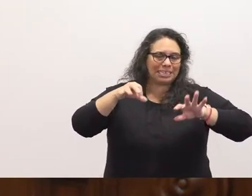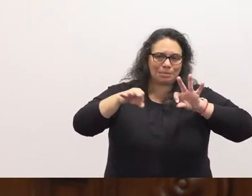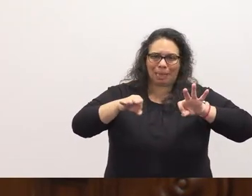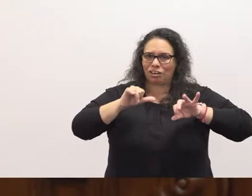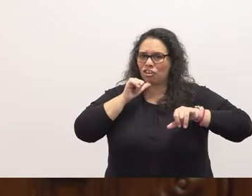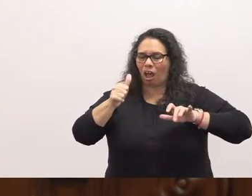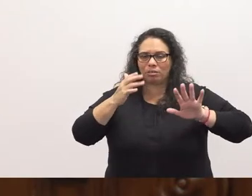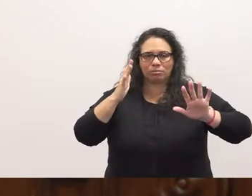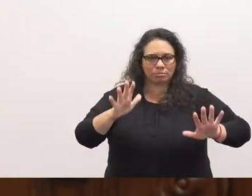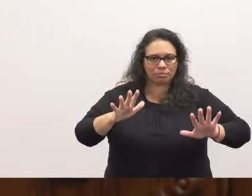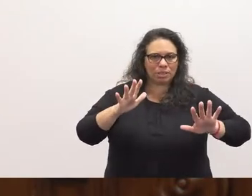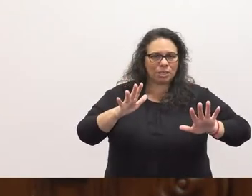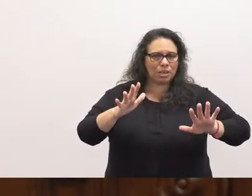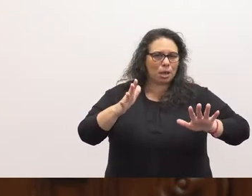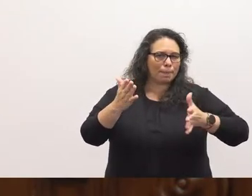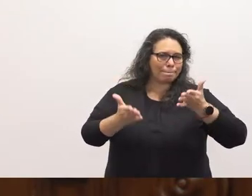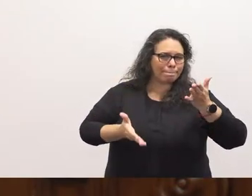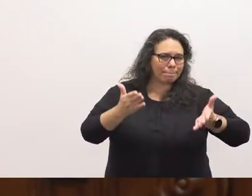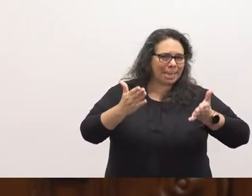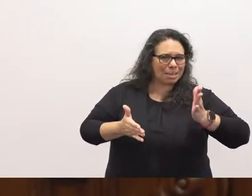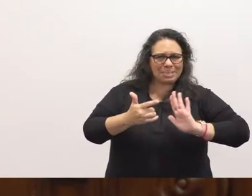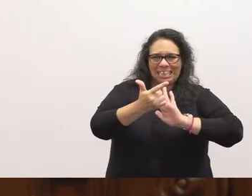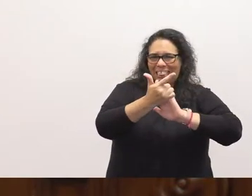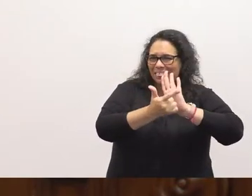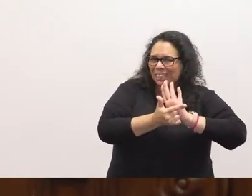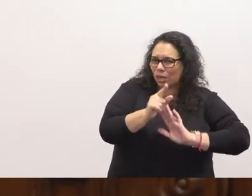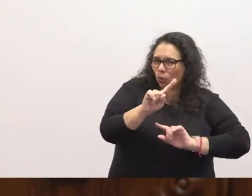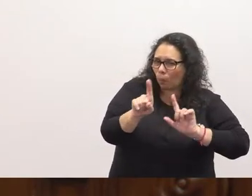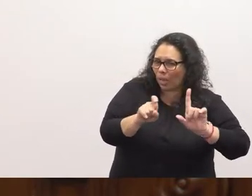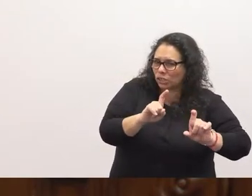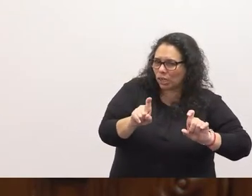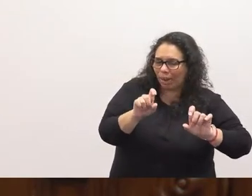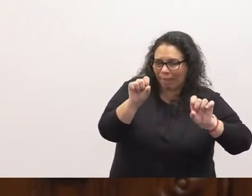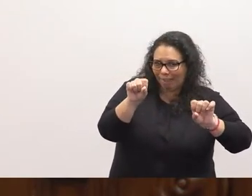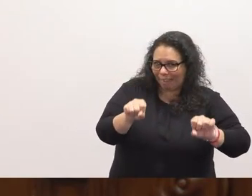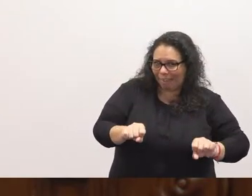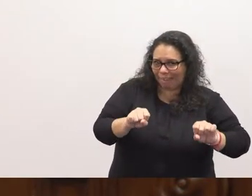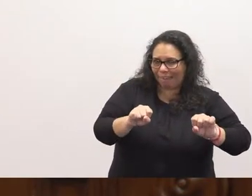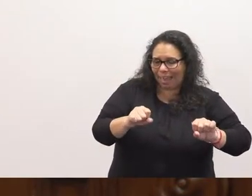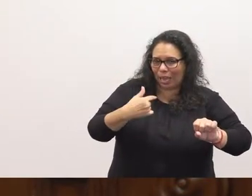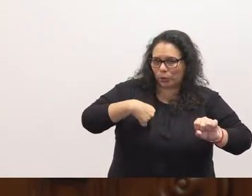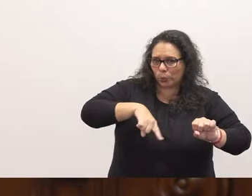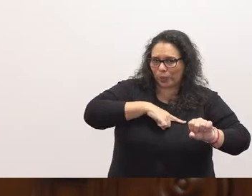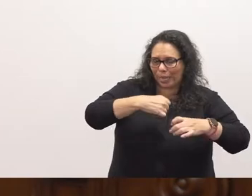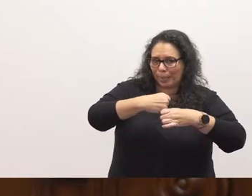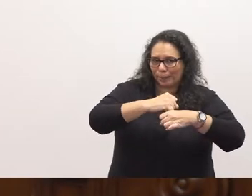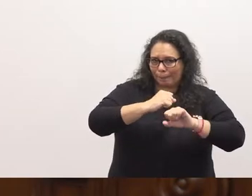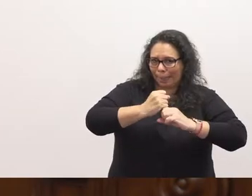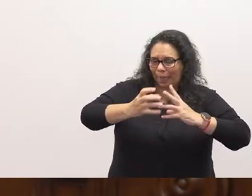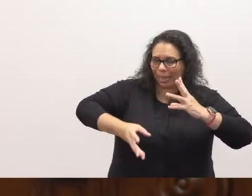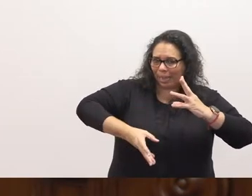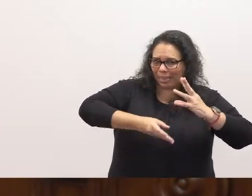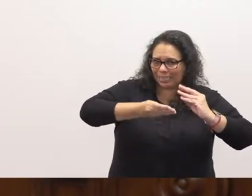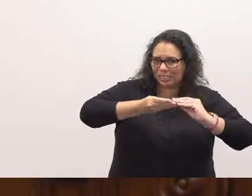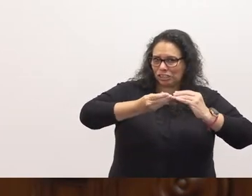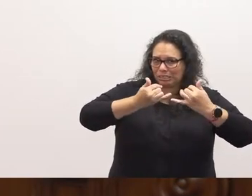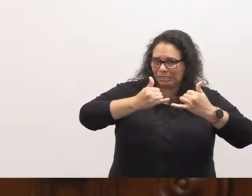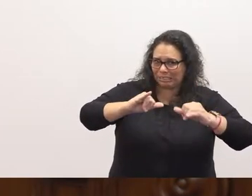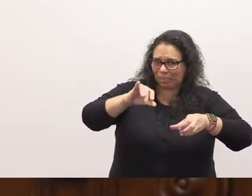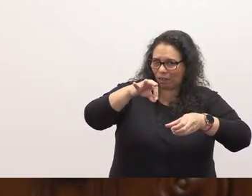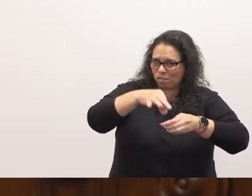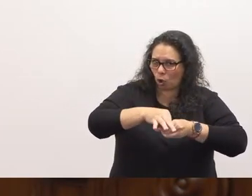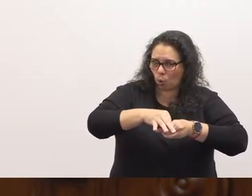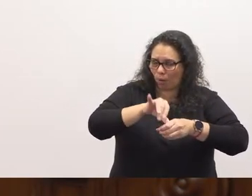any way, and or maybe this is a legal question, can we make those additions and still vote on